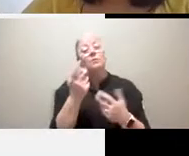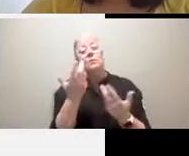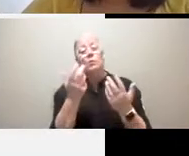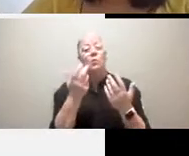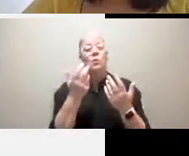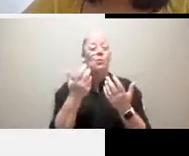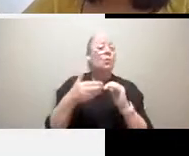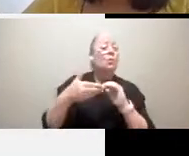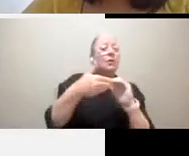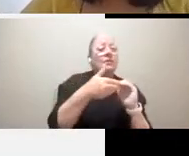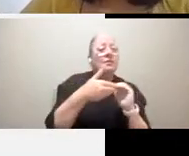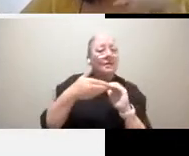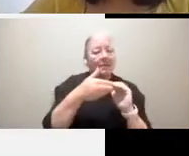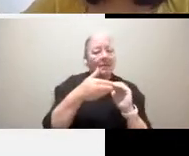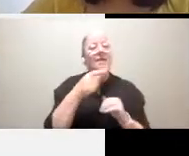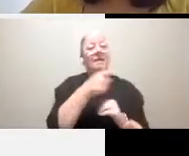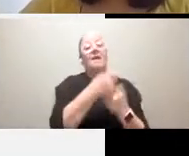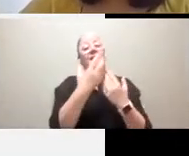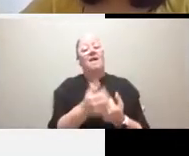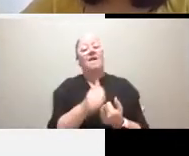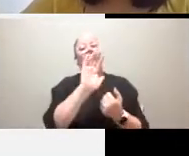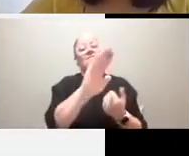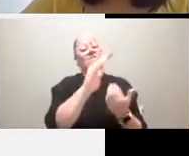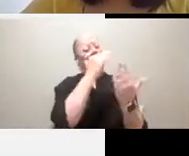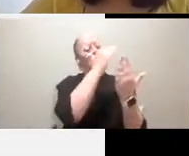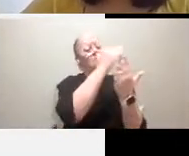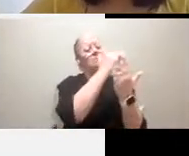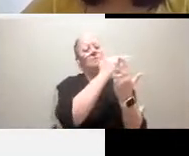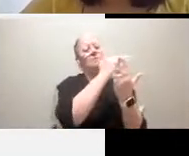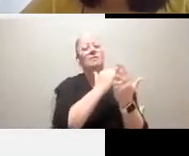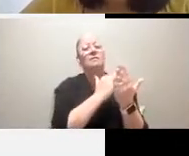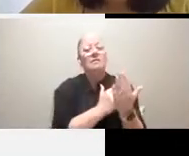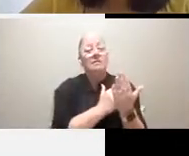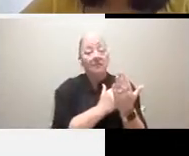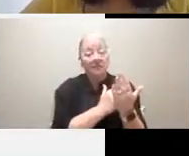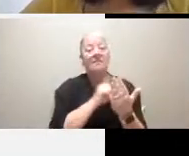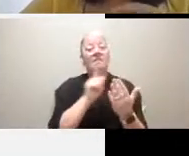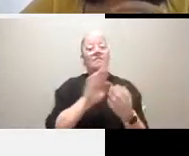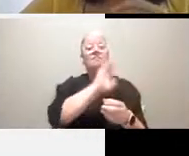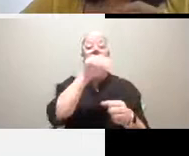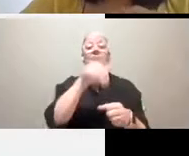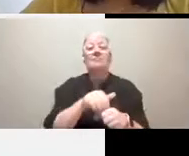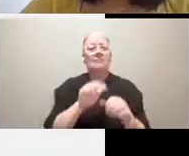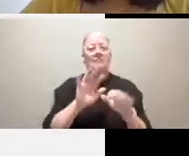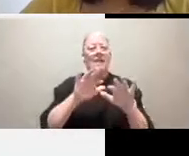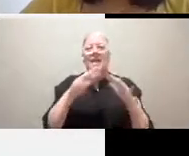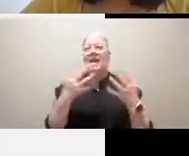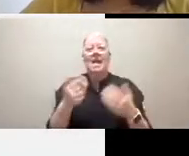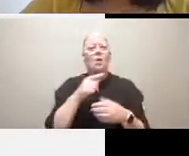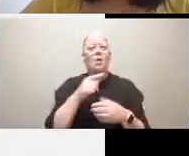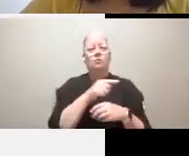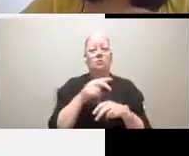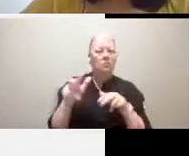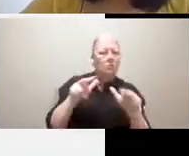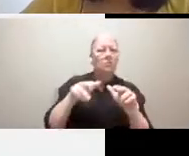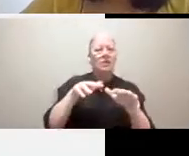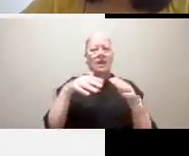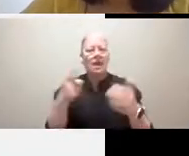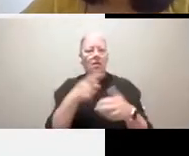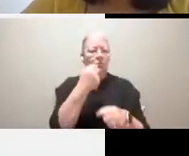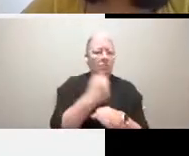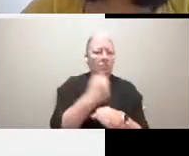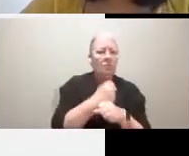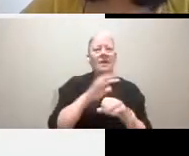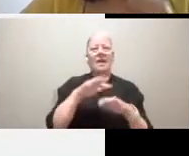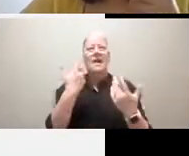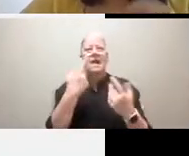inclusive safeguarding practice. All aspects of inclusive reporting mechanism. There are checklists on capacity building for